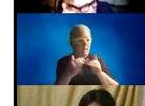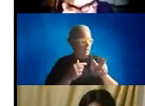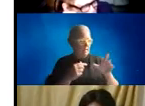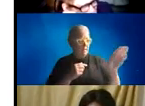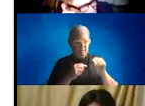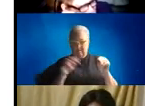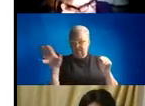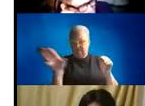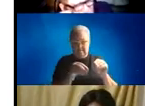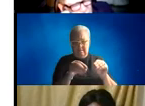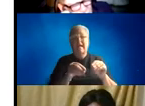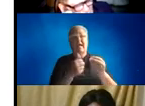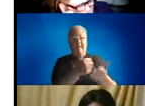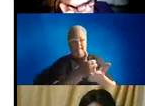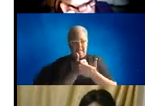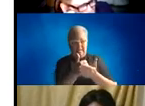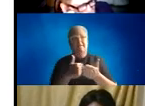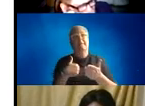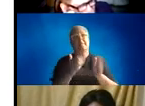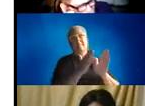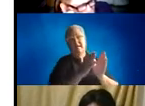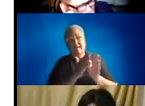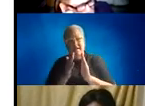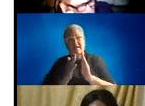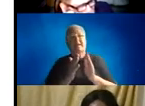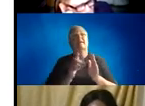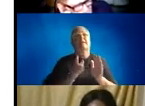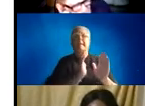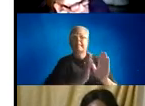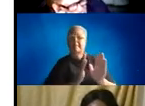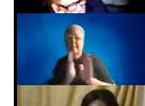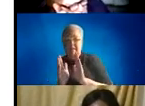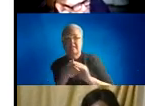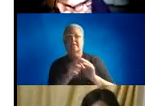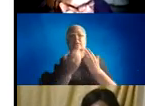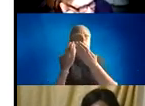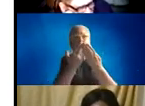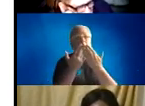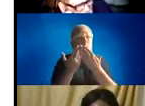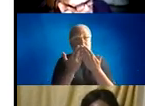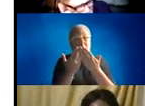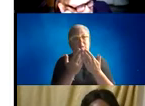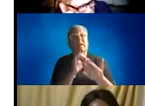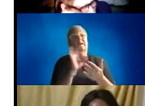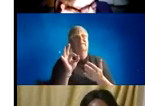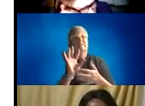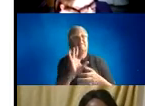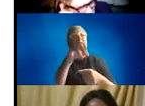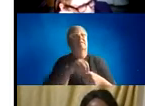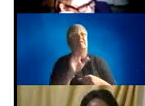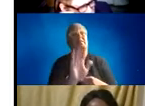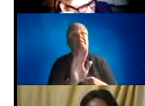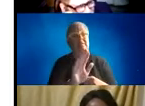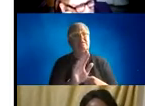and prepare for the school to meet the wider needs of disabled children. And if it's incorporated into the planning cycle of the Ministry